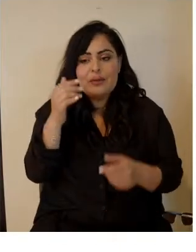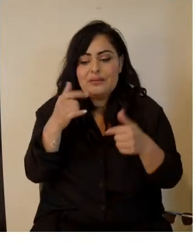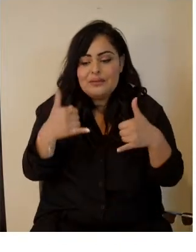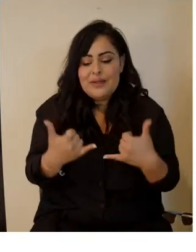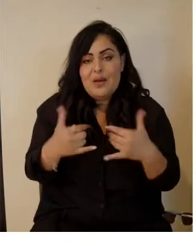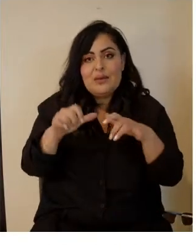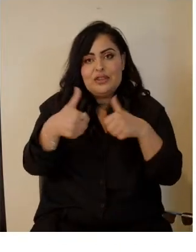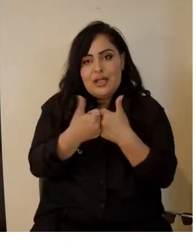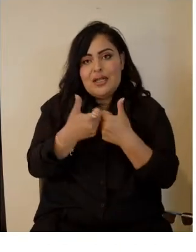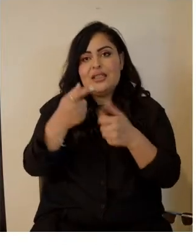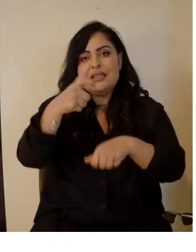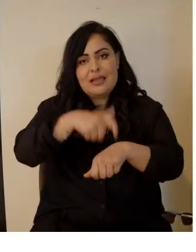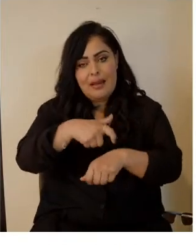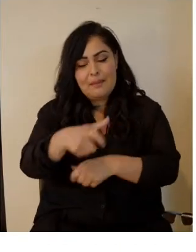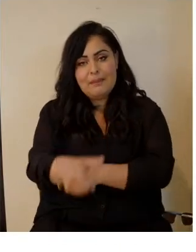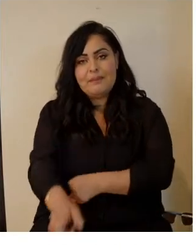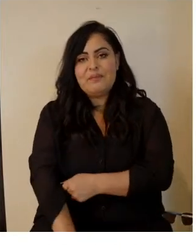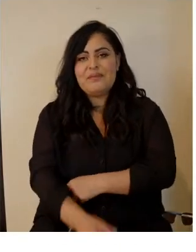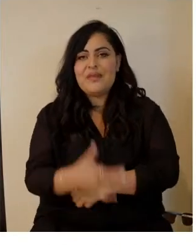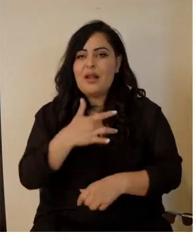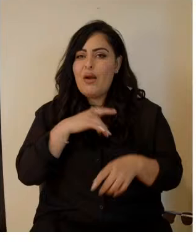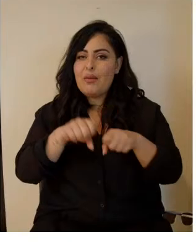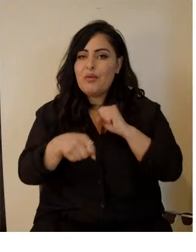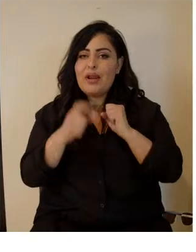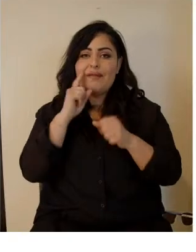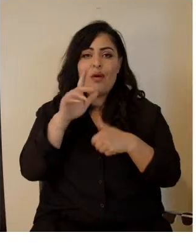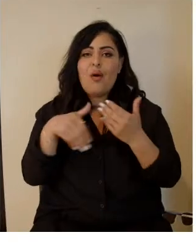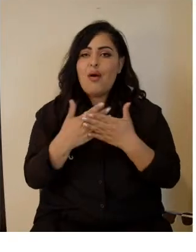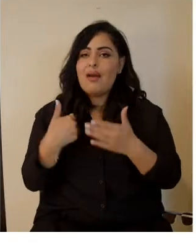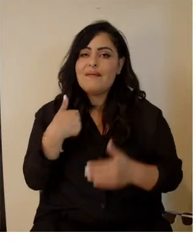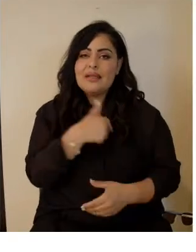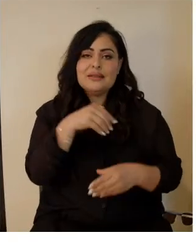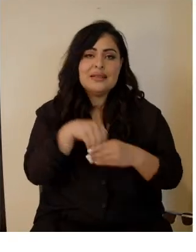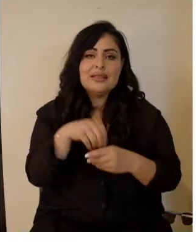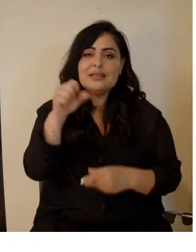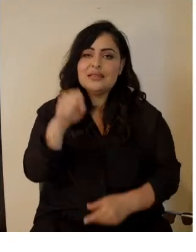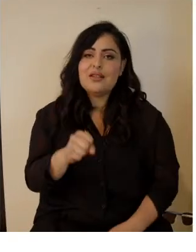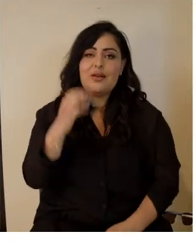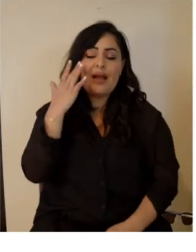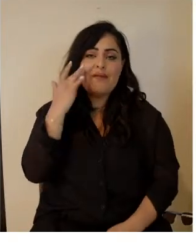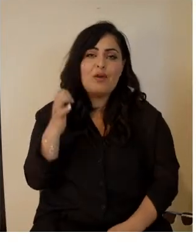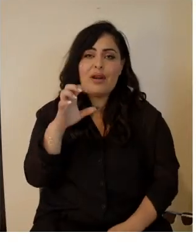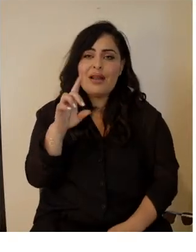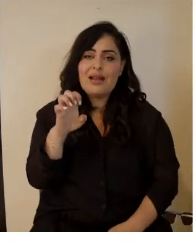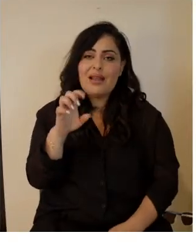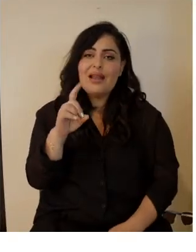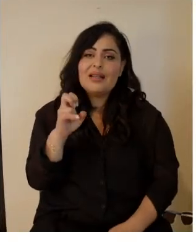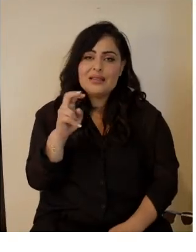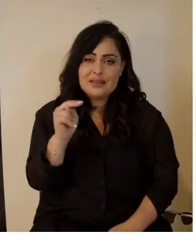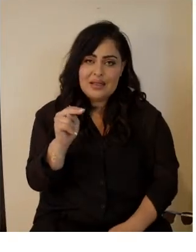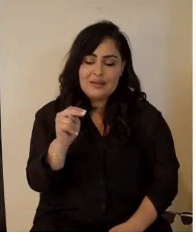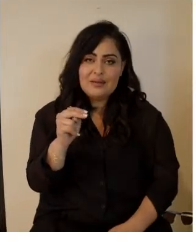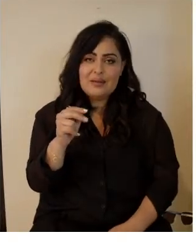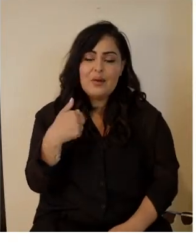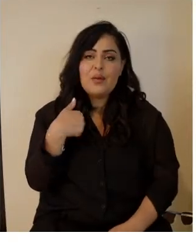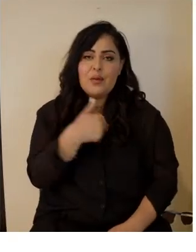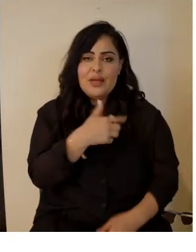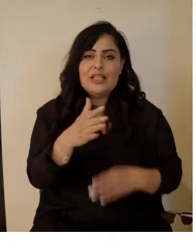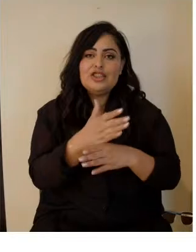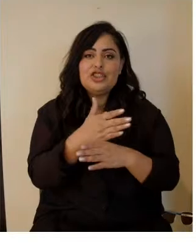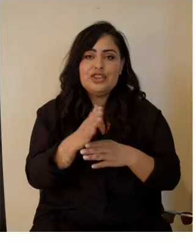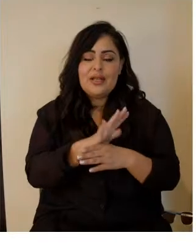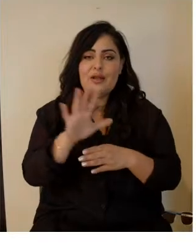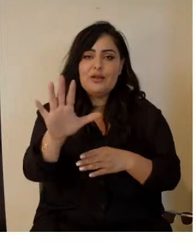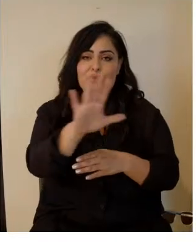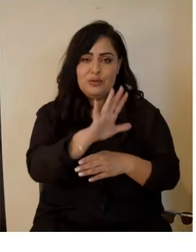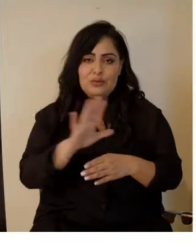time, and it's been heartbreaking for all of us at Southern California Edison as we share in this very difficult period with many of the